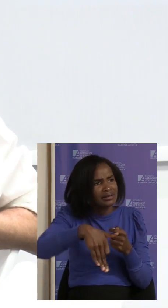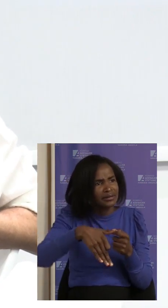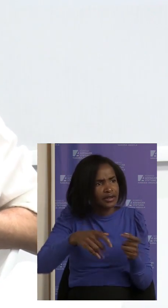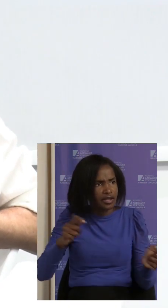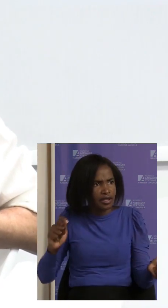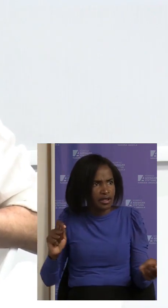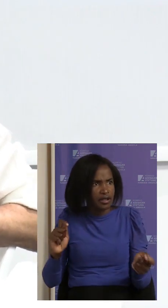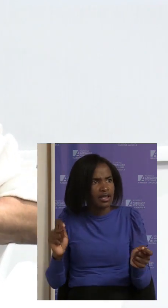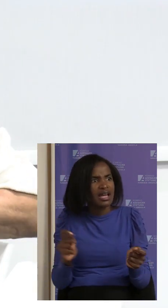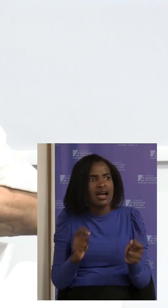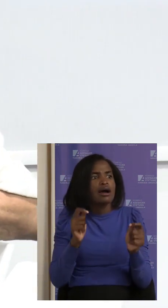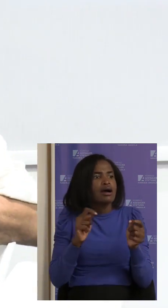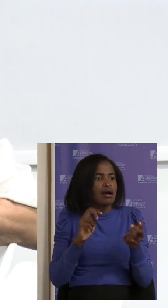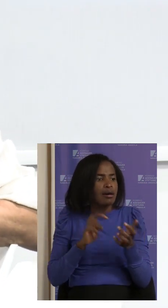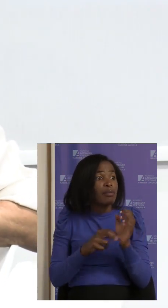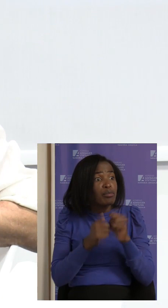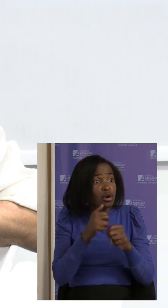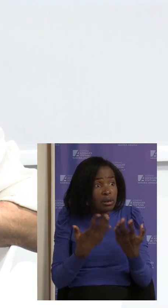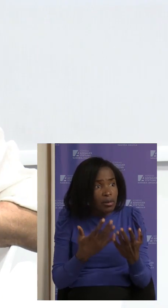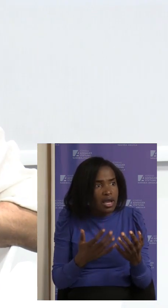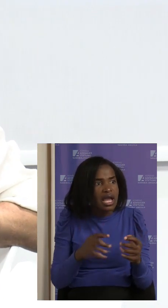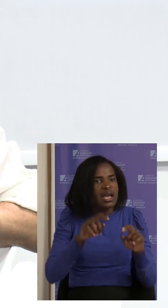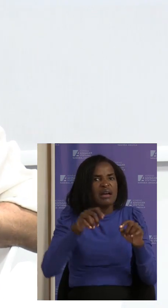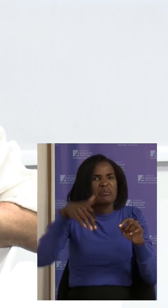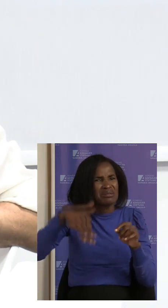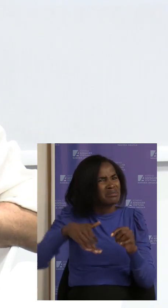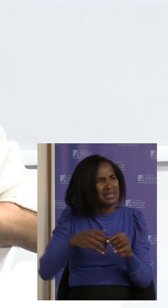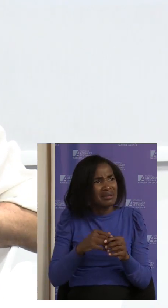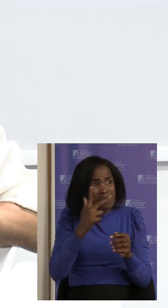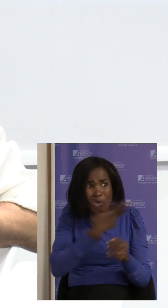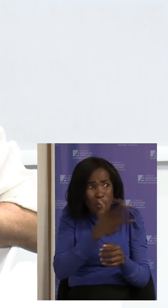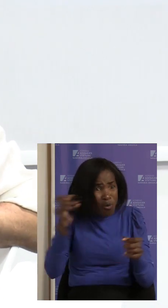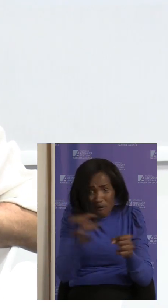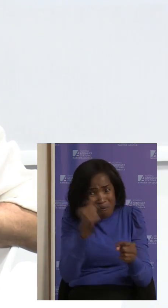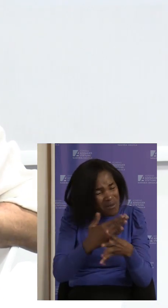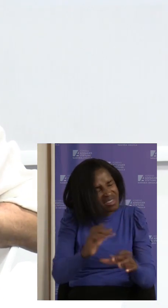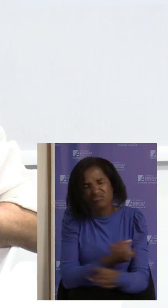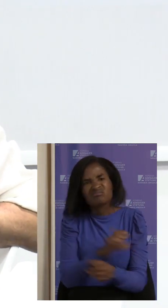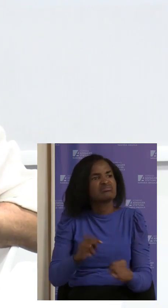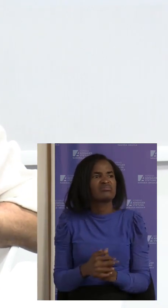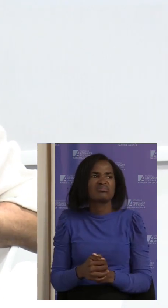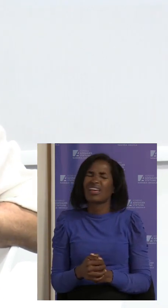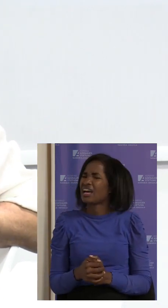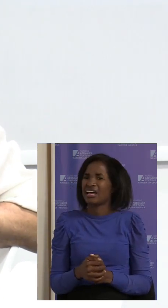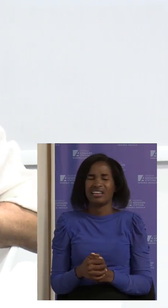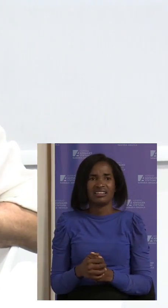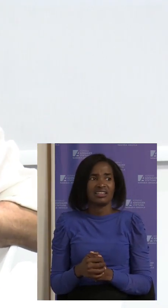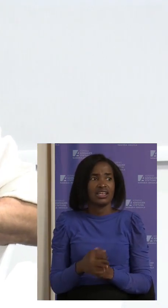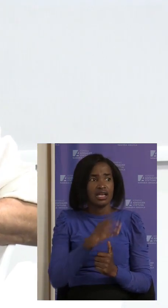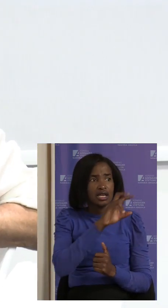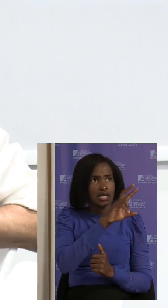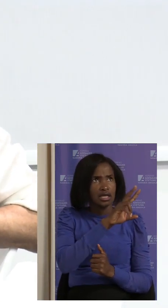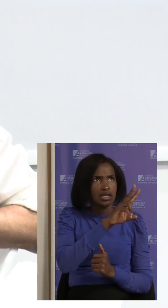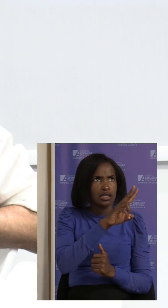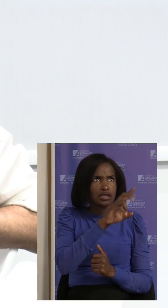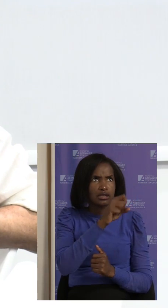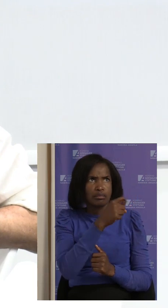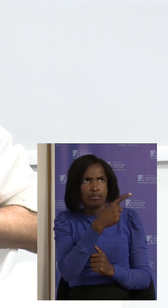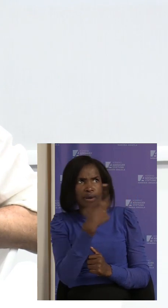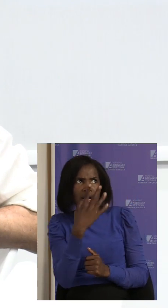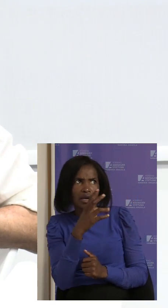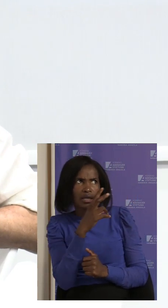absorb everybody. I mean, in the 2018 labor force survey, and I don't know why they haven't brought surveys out